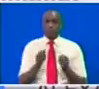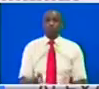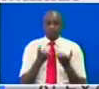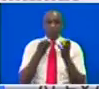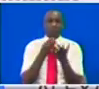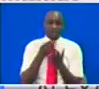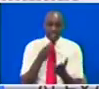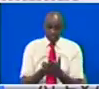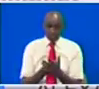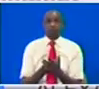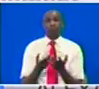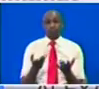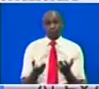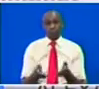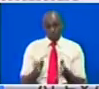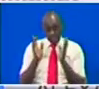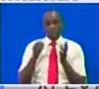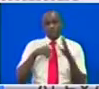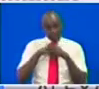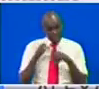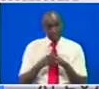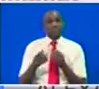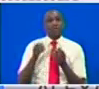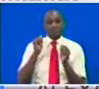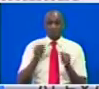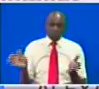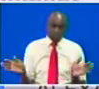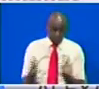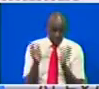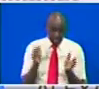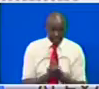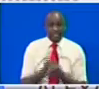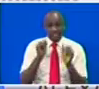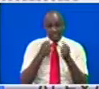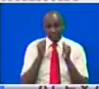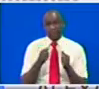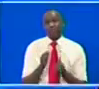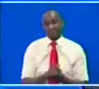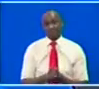financial intermediation and creating liquidity and mobilizing savings.